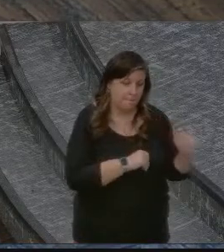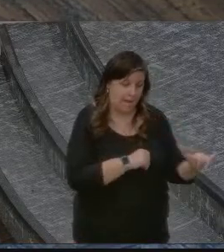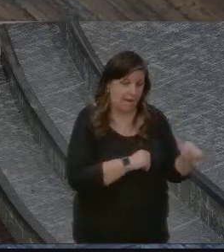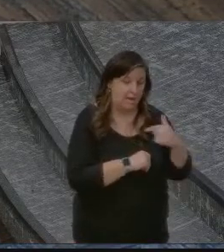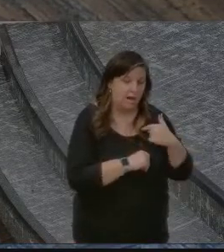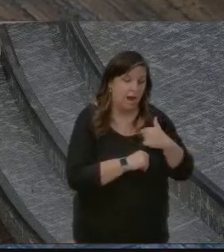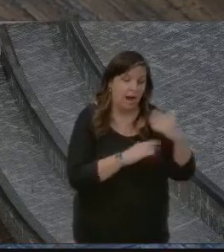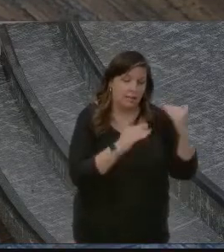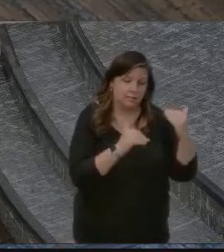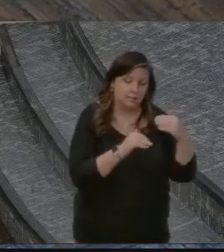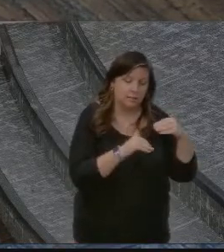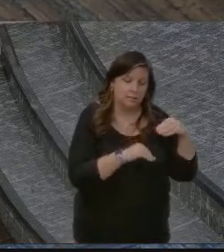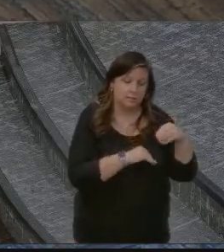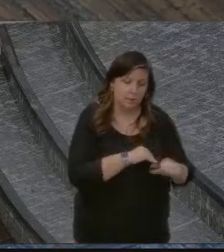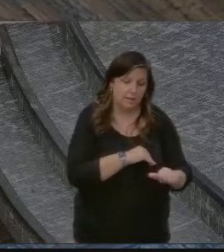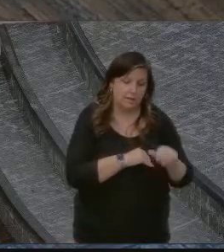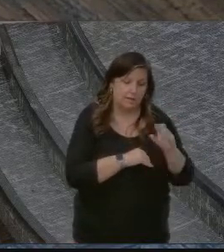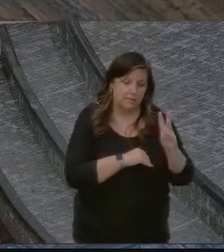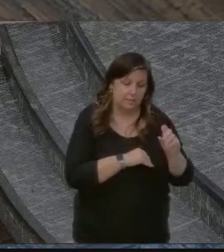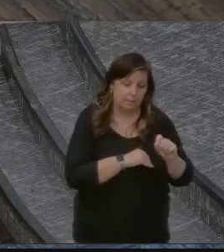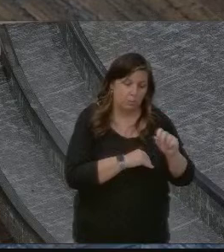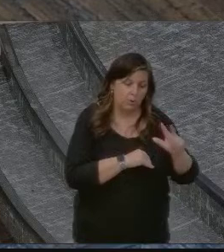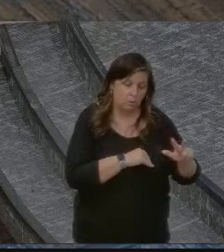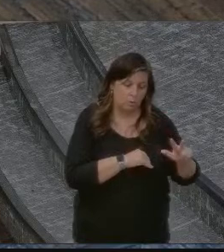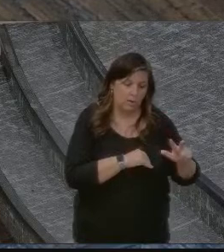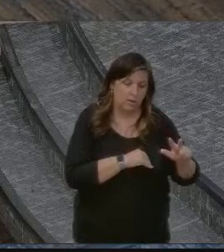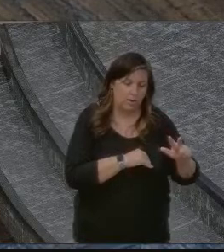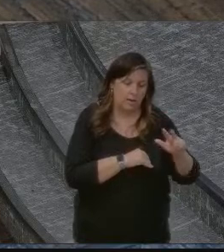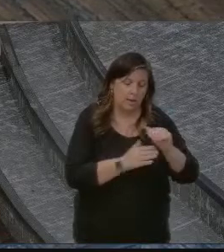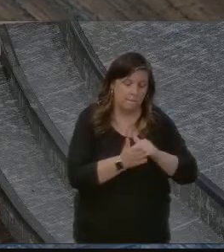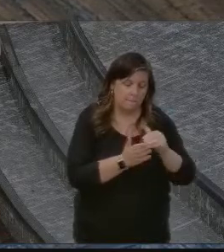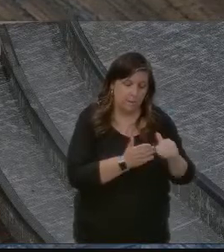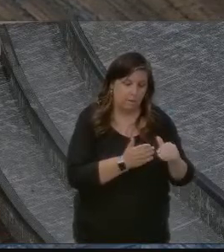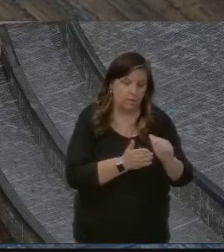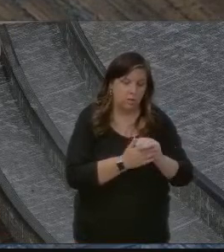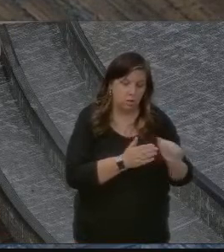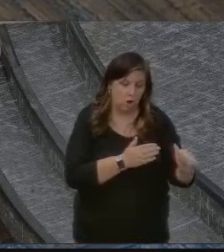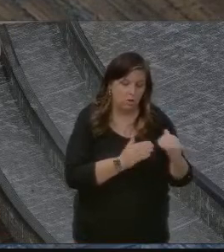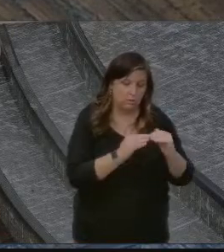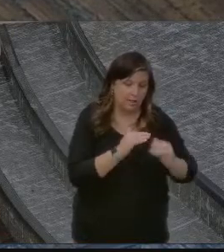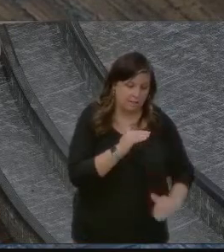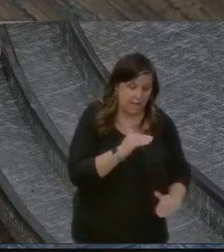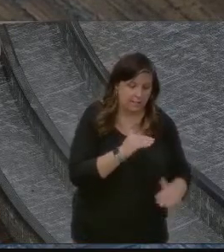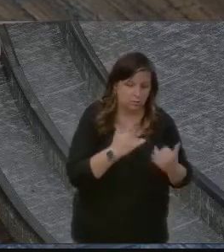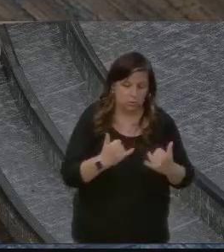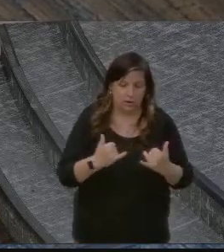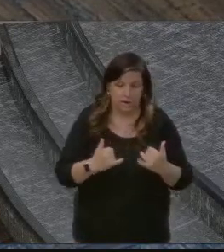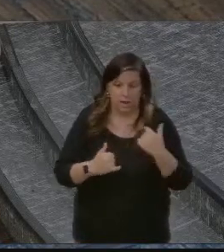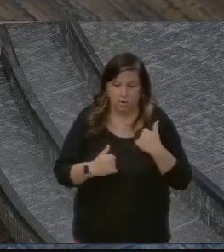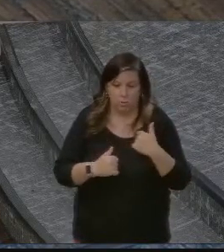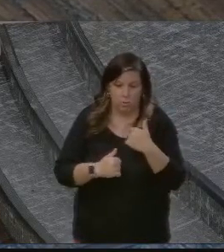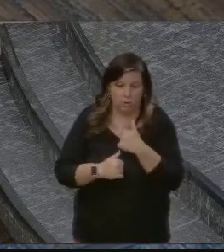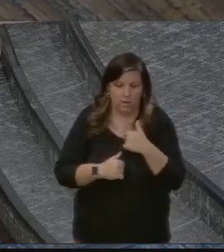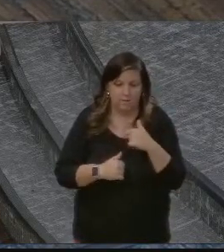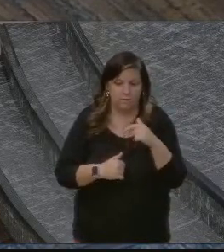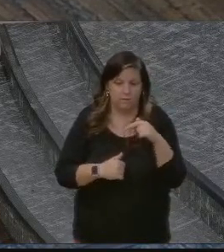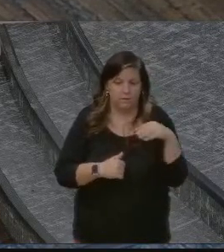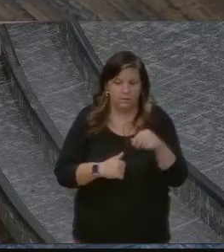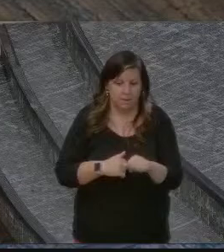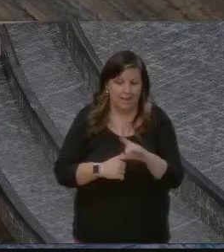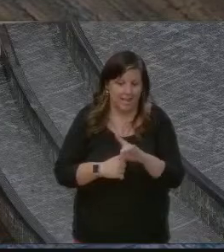spending $6.3 million less than the budget. We're sitting at spending 81.3% of the budget compared